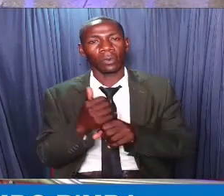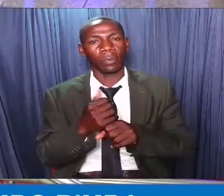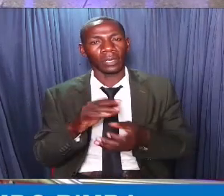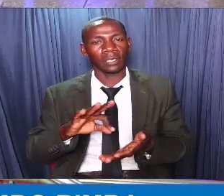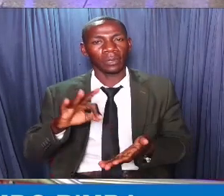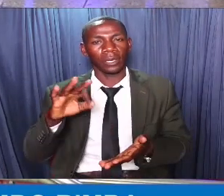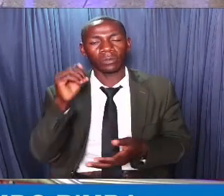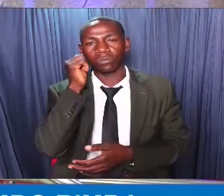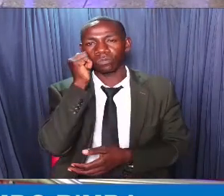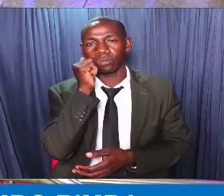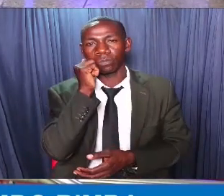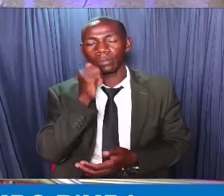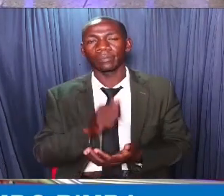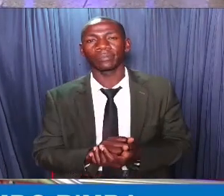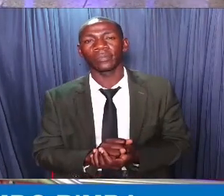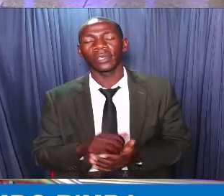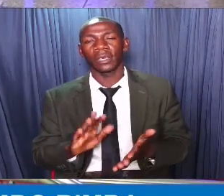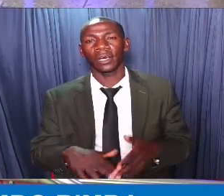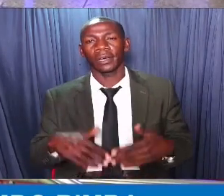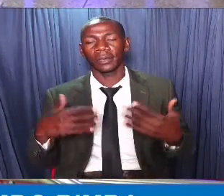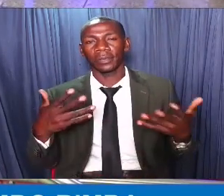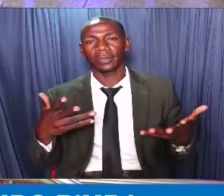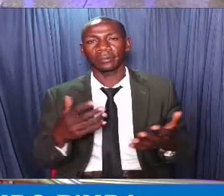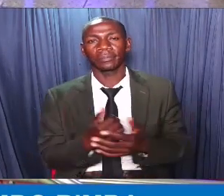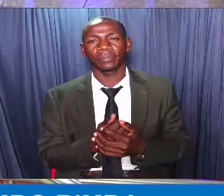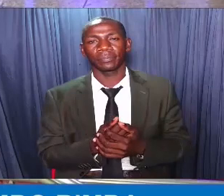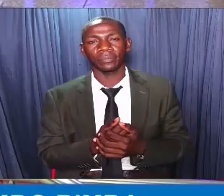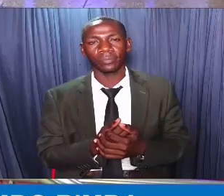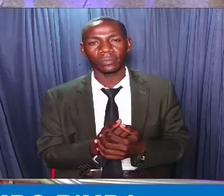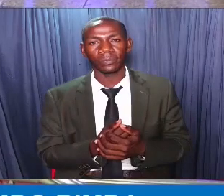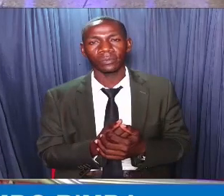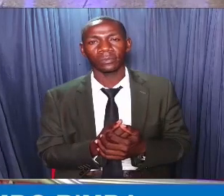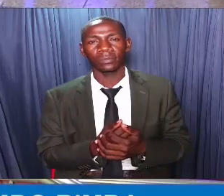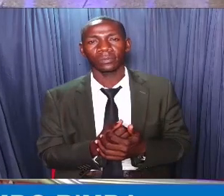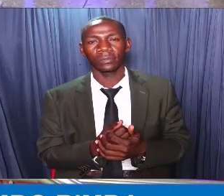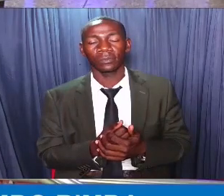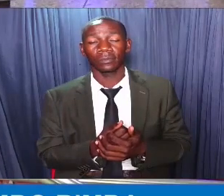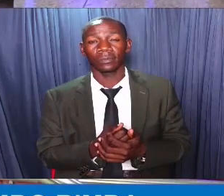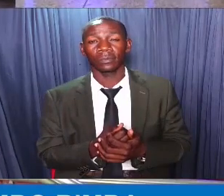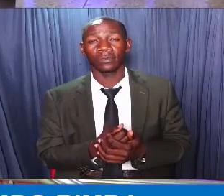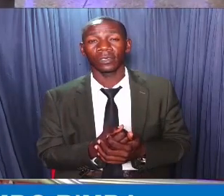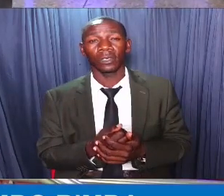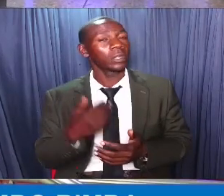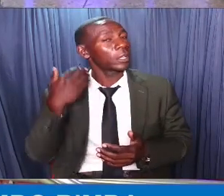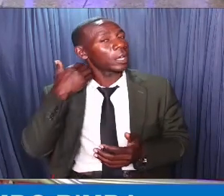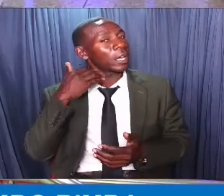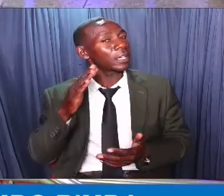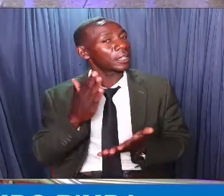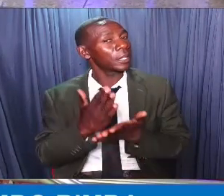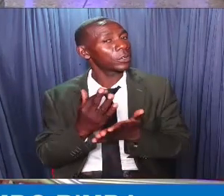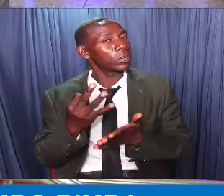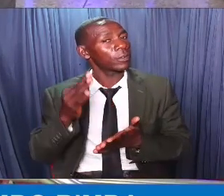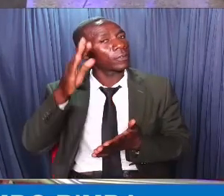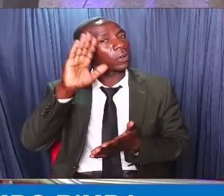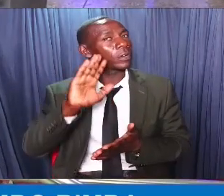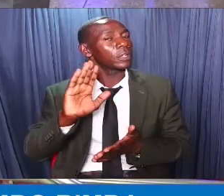you commit sin you grieve the spirit of God. Hallelujah. Hallelujah. Sasa mnapochukia kweli ya Mungu mtaokolewa. So whenever you